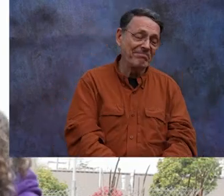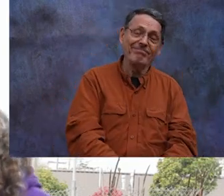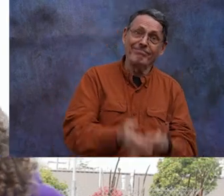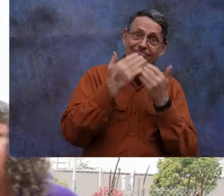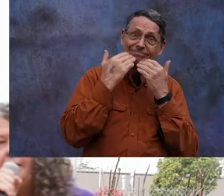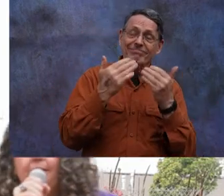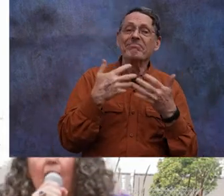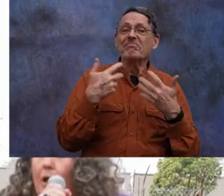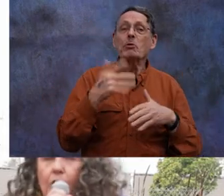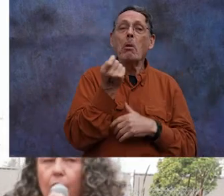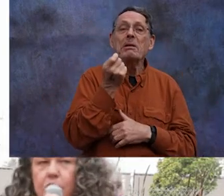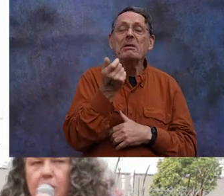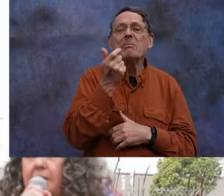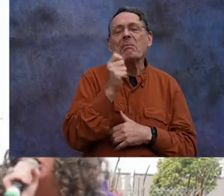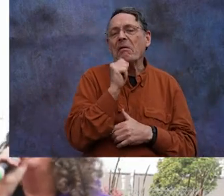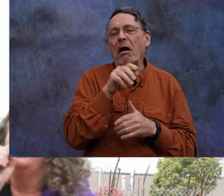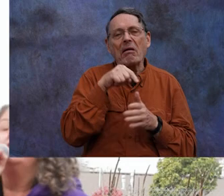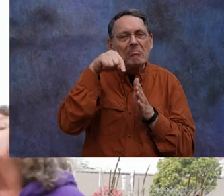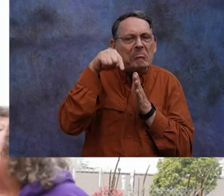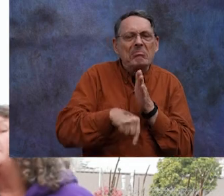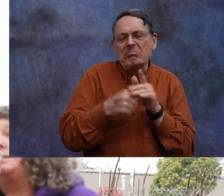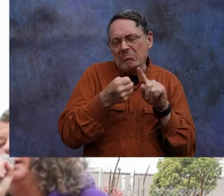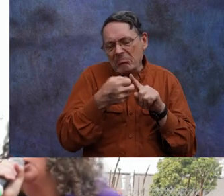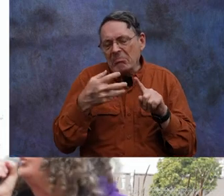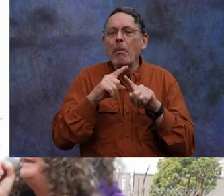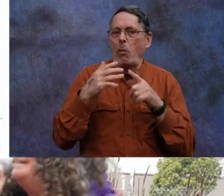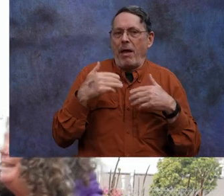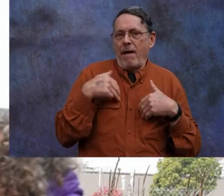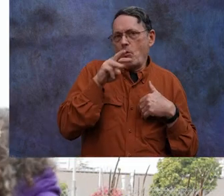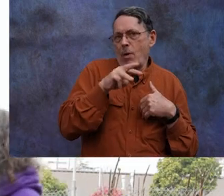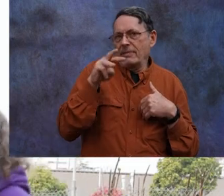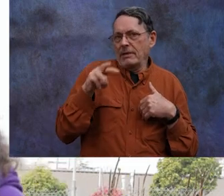Thank you. So a little bit, I won't go into detail, but there is a website,